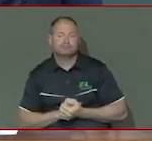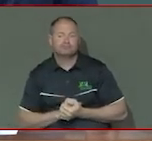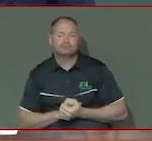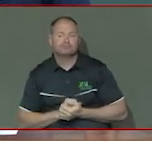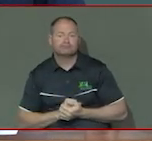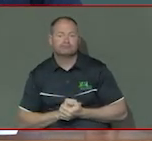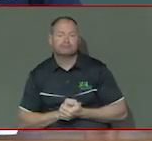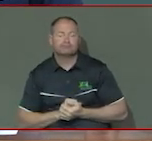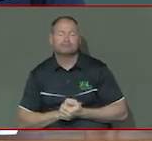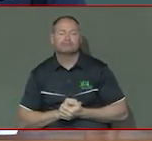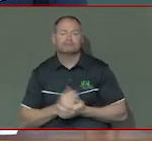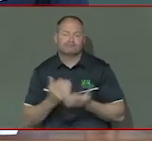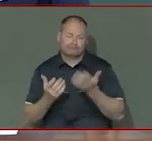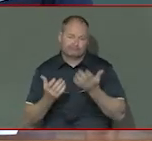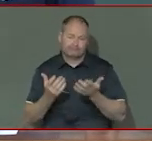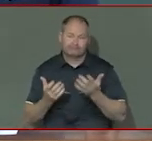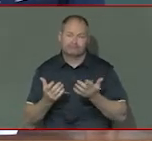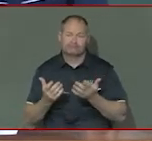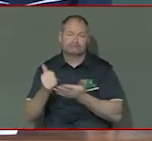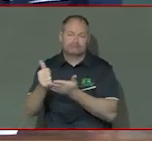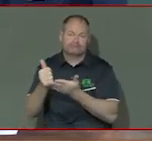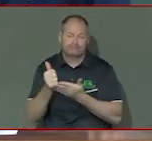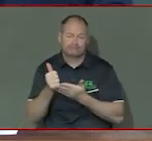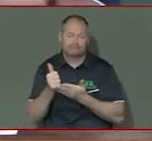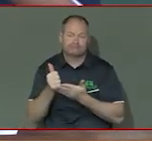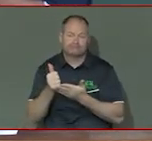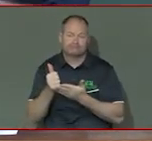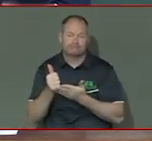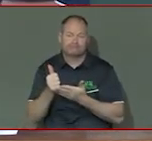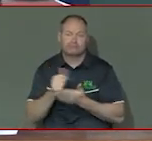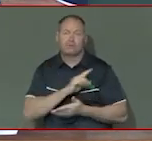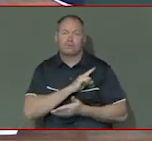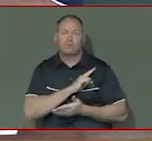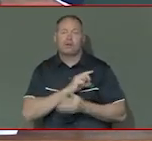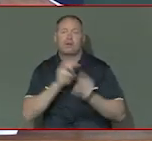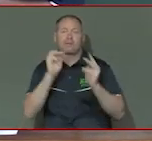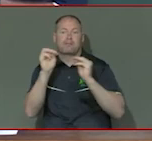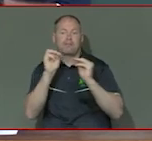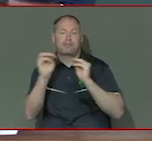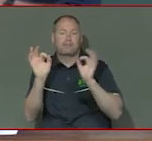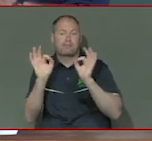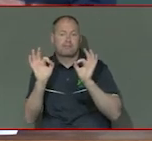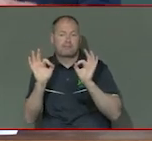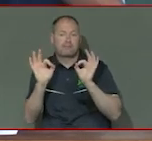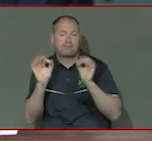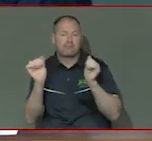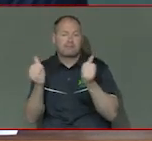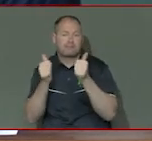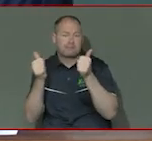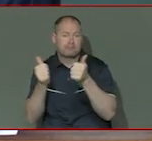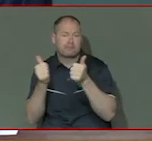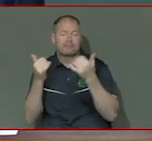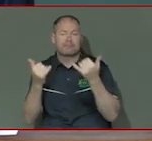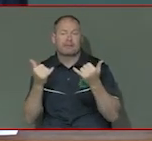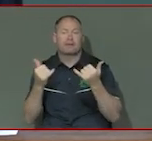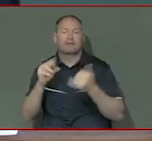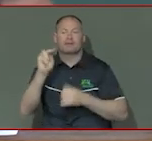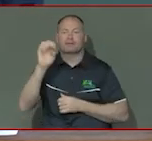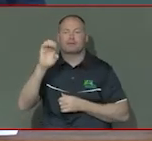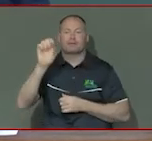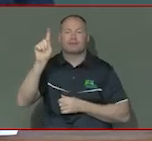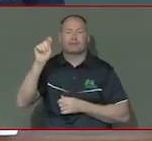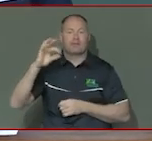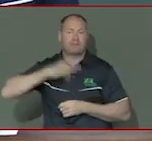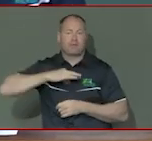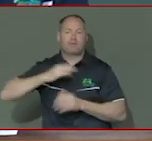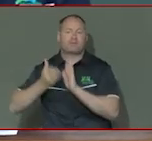That will give you an indication, am I right? Because if they manage it well, what will happen to your net profit percentage? It will increase, all